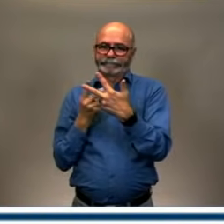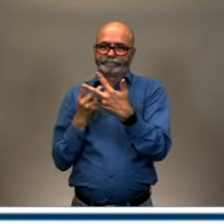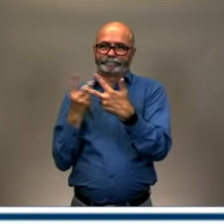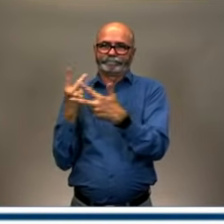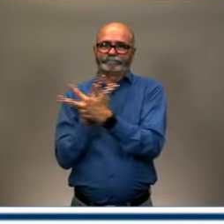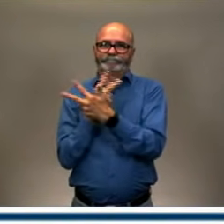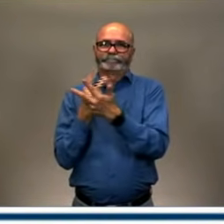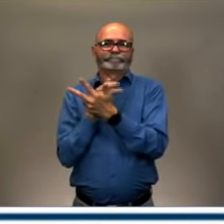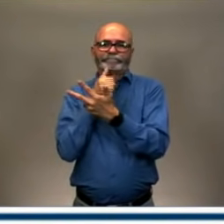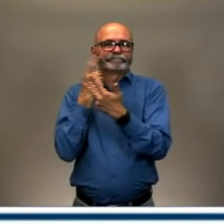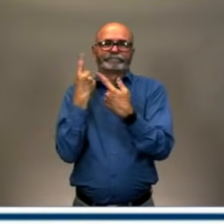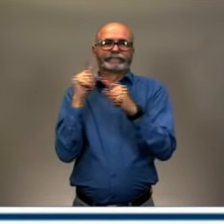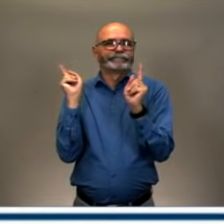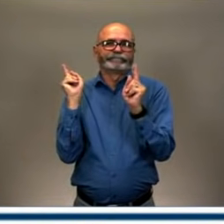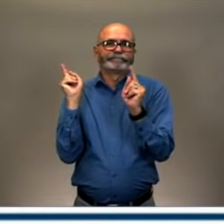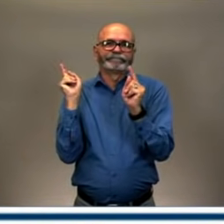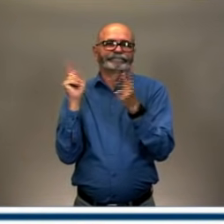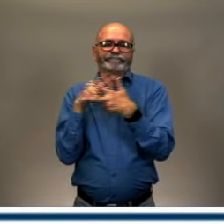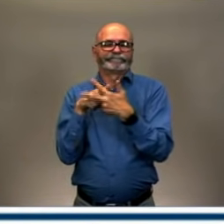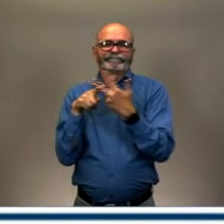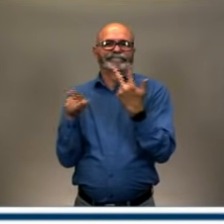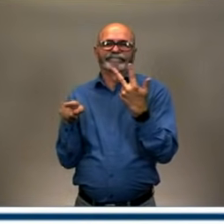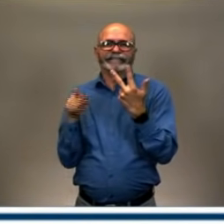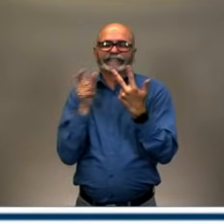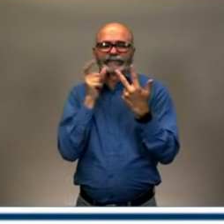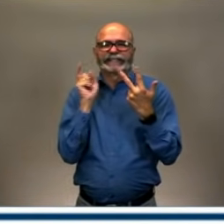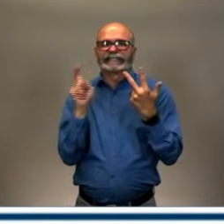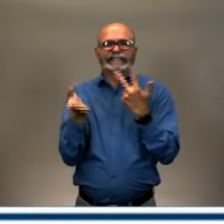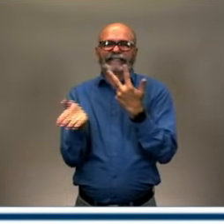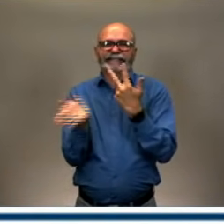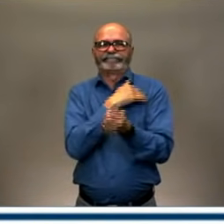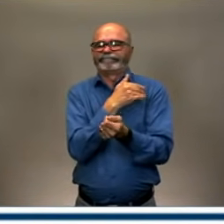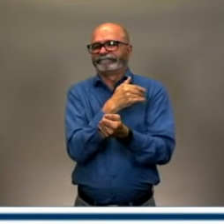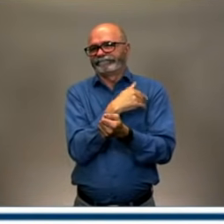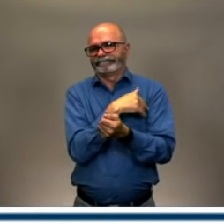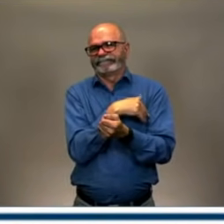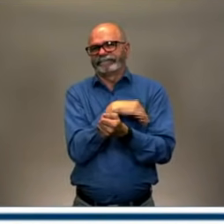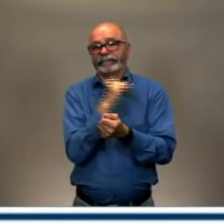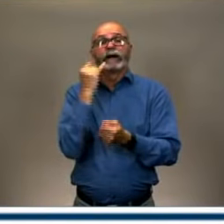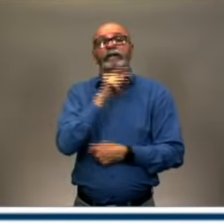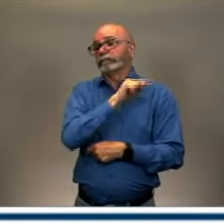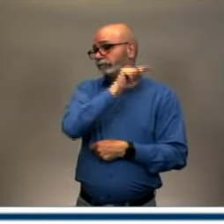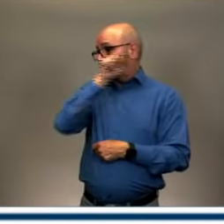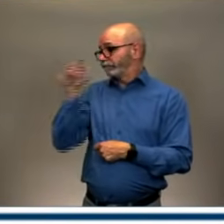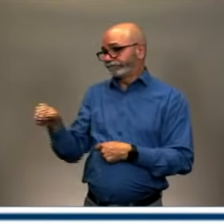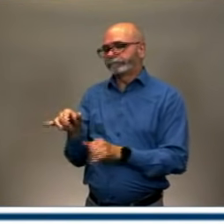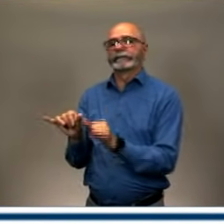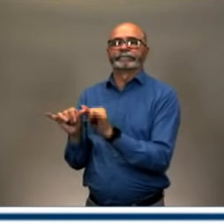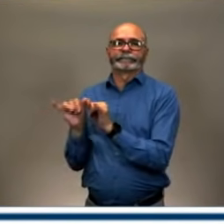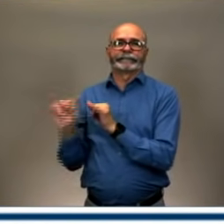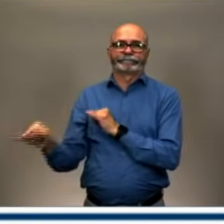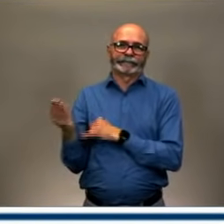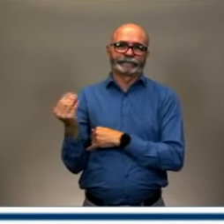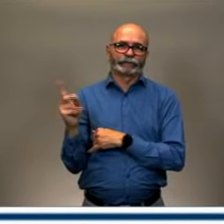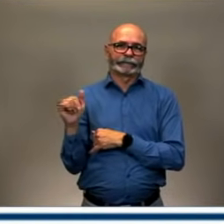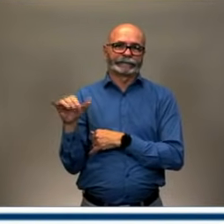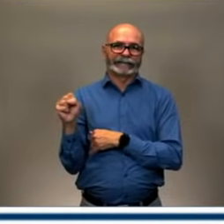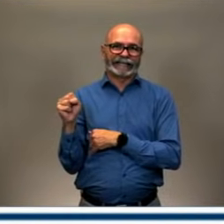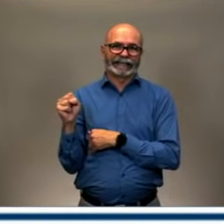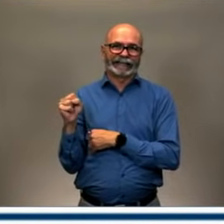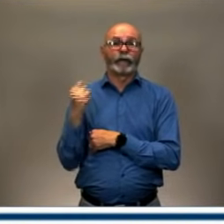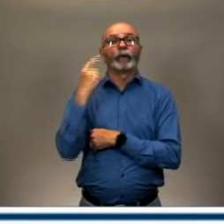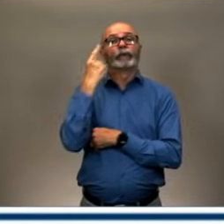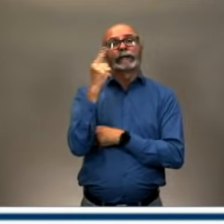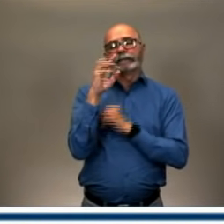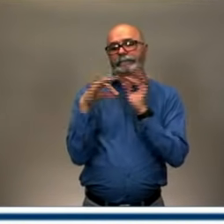necessary, that we can appropriately supplement the required 14-day quarantine with a single test a day in the middle